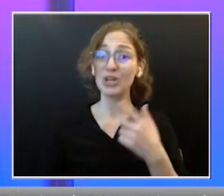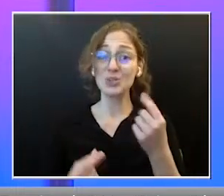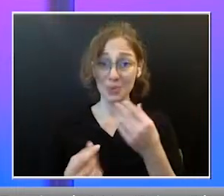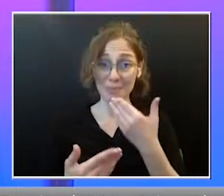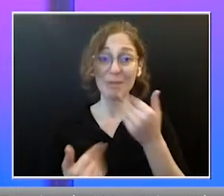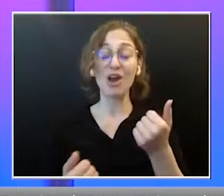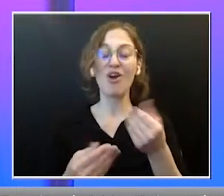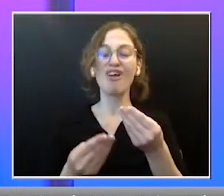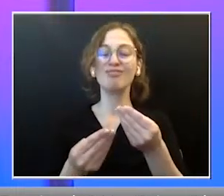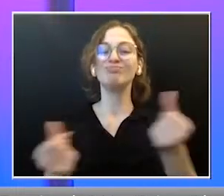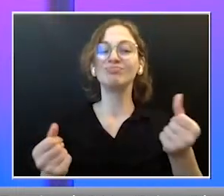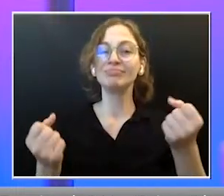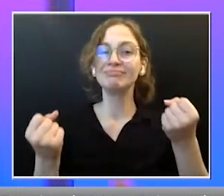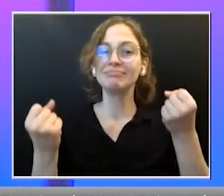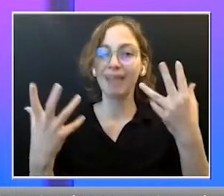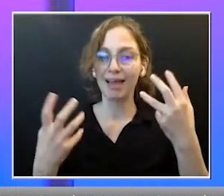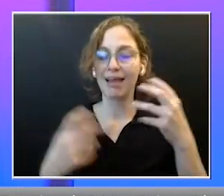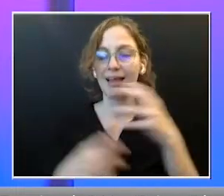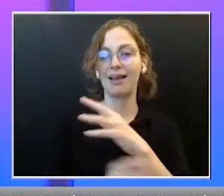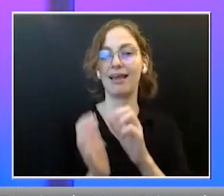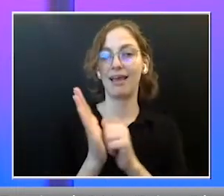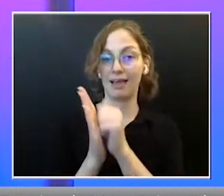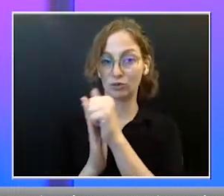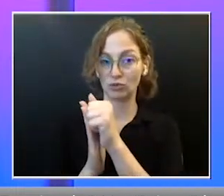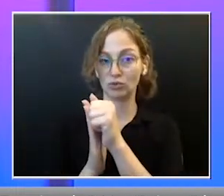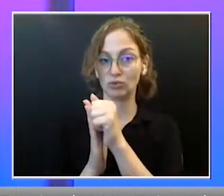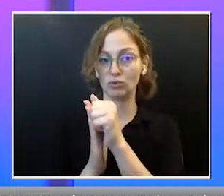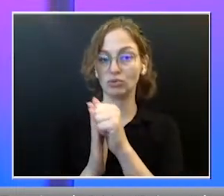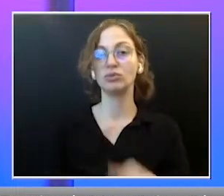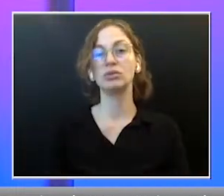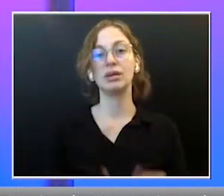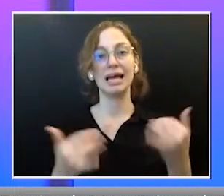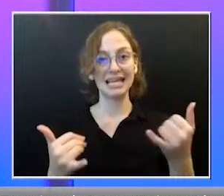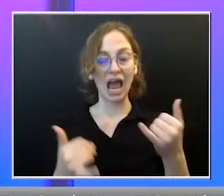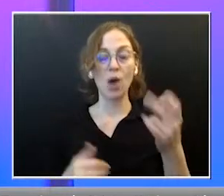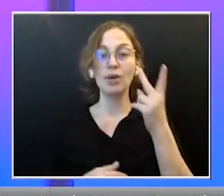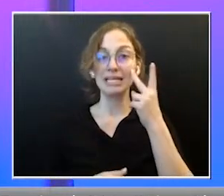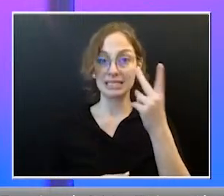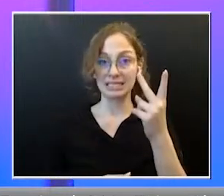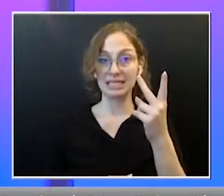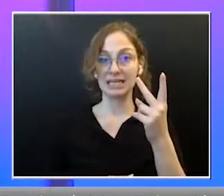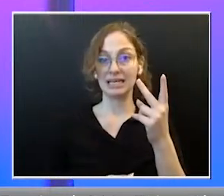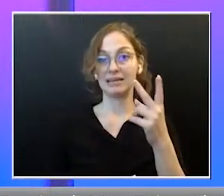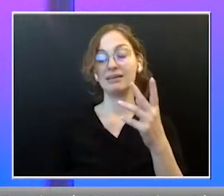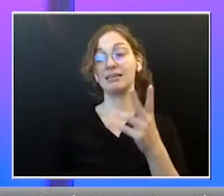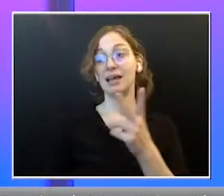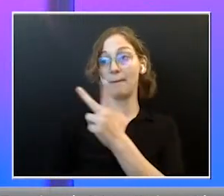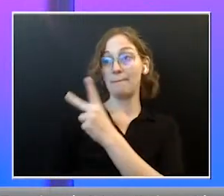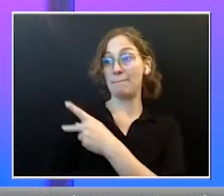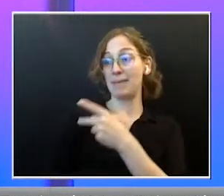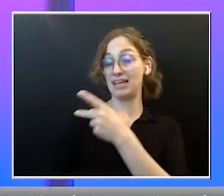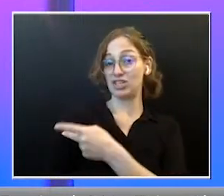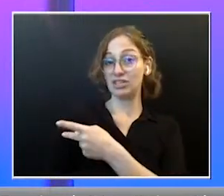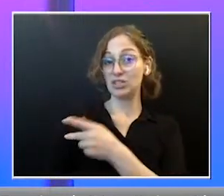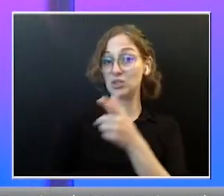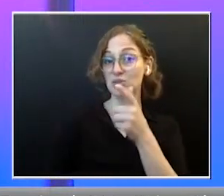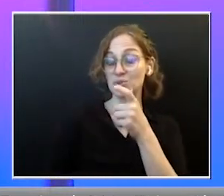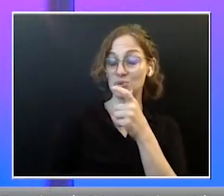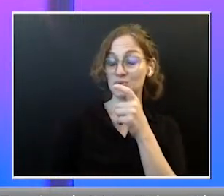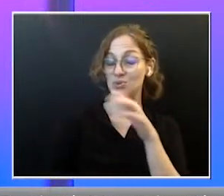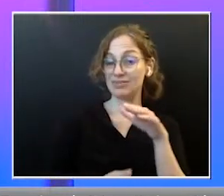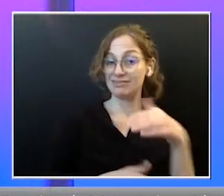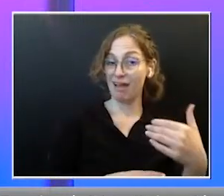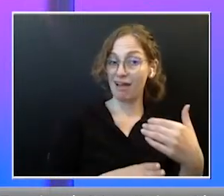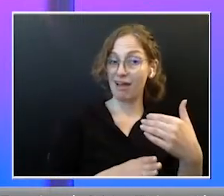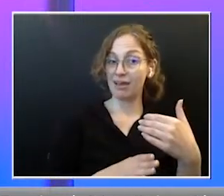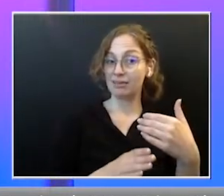so what we're now seeing is that patients in survivorship are actually dying from things like heart attacks or secondary to other conditions that they